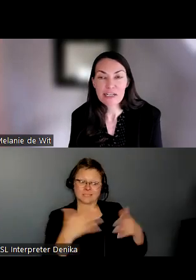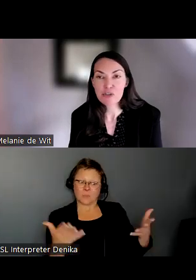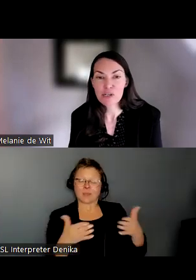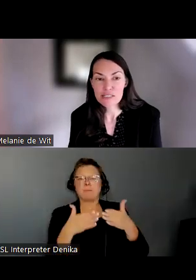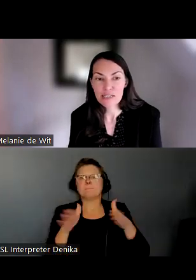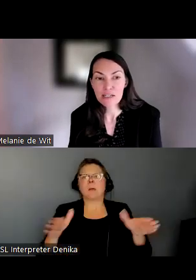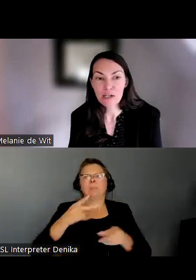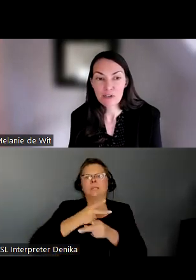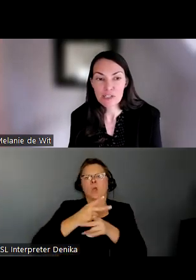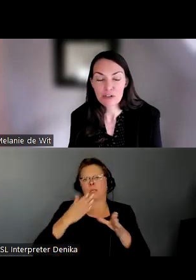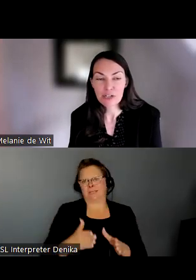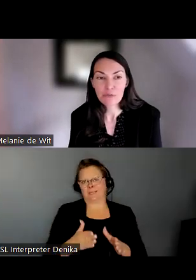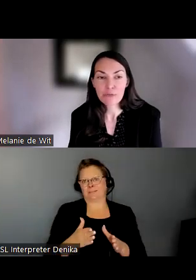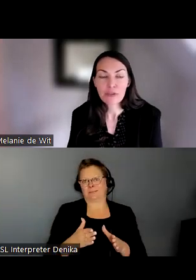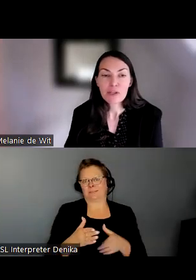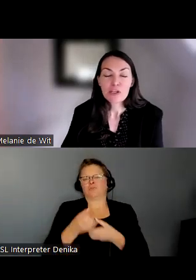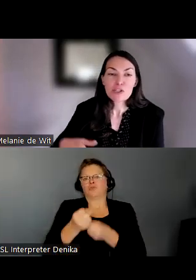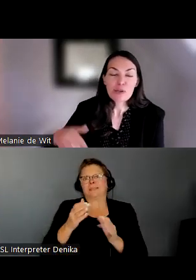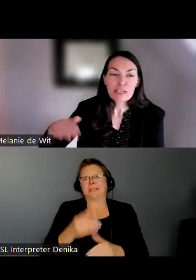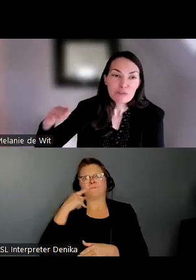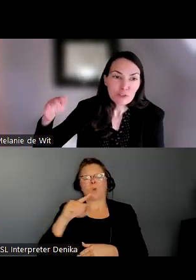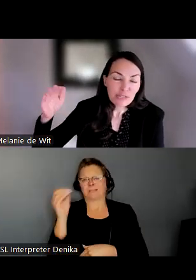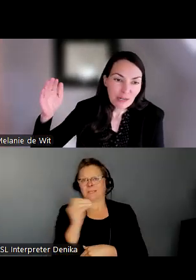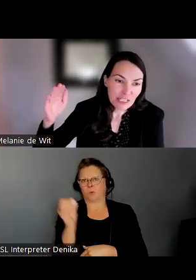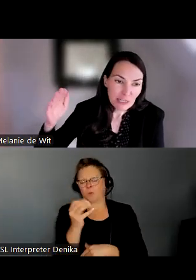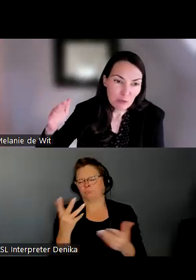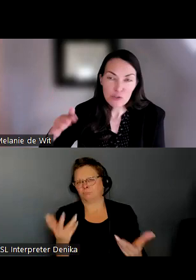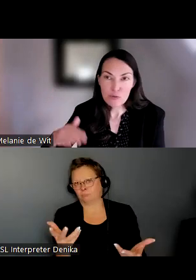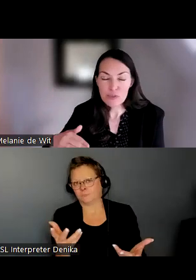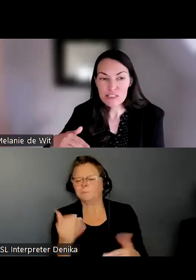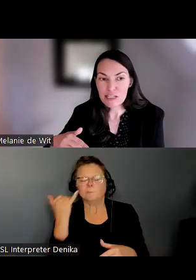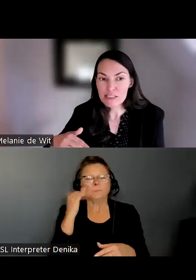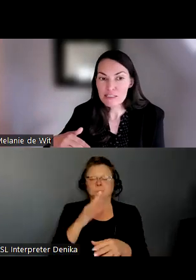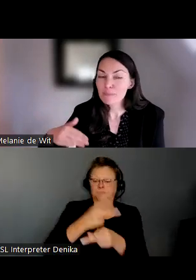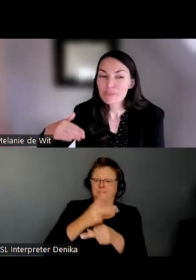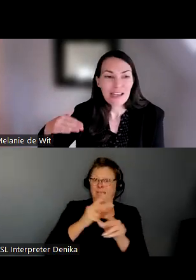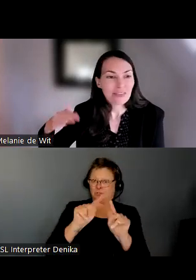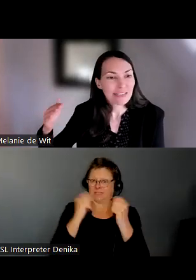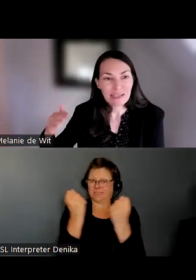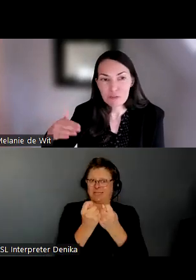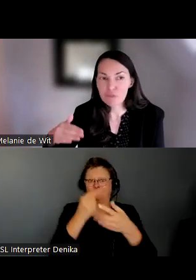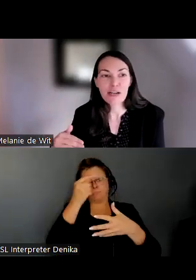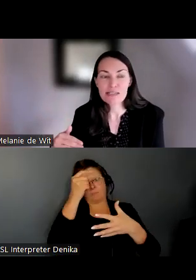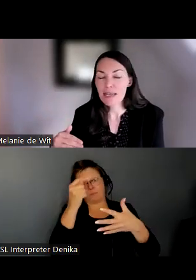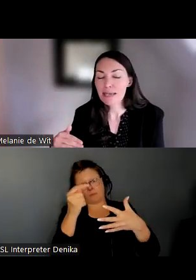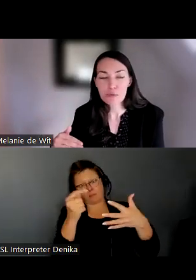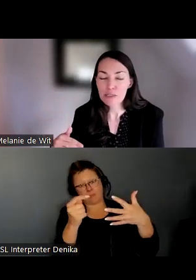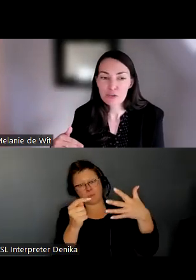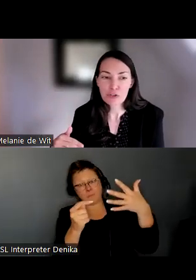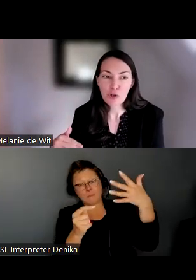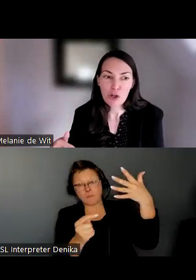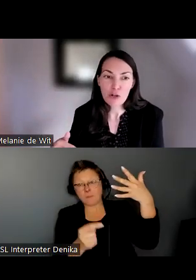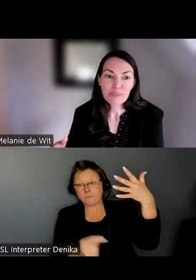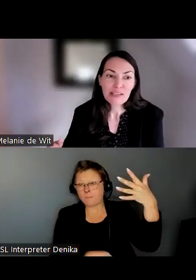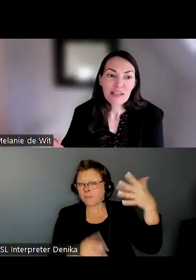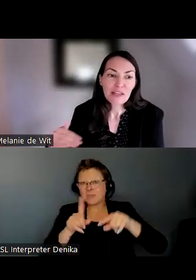guardian and trustee of Ontario. So if your care team goes through this list and they can't find any relative